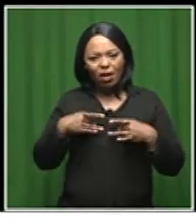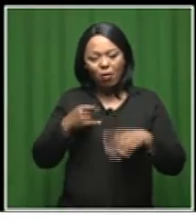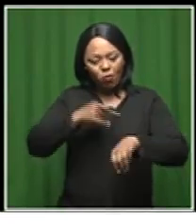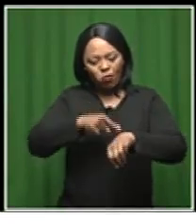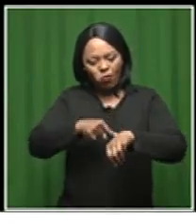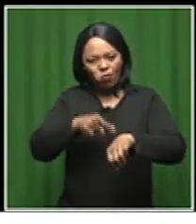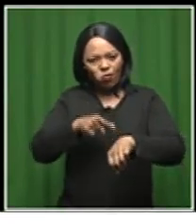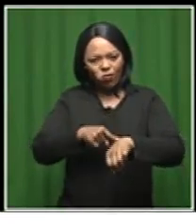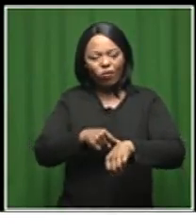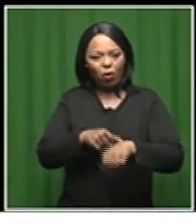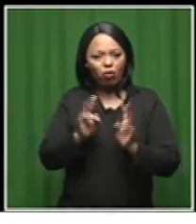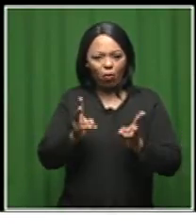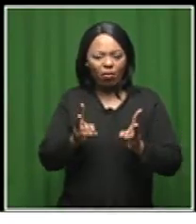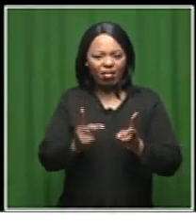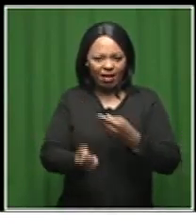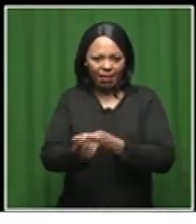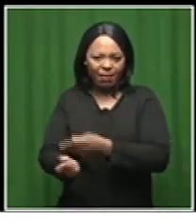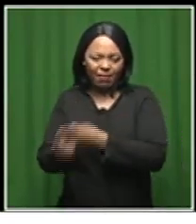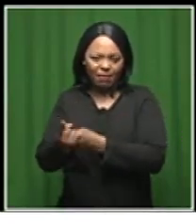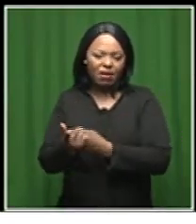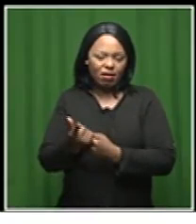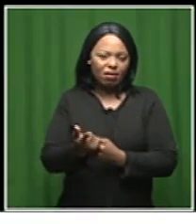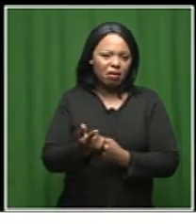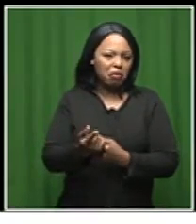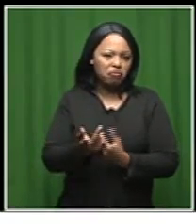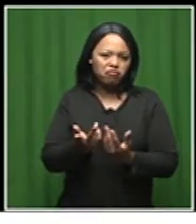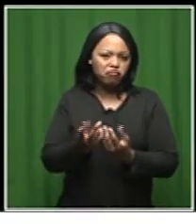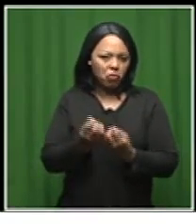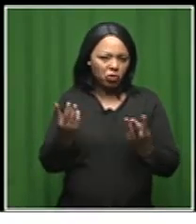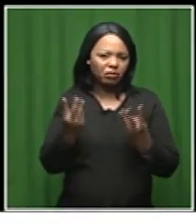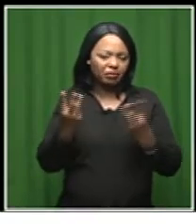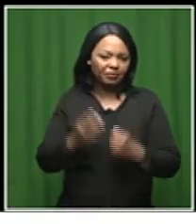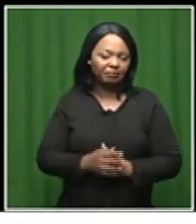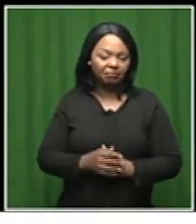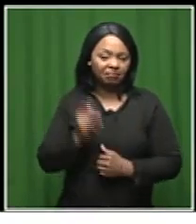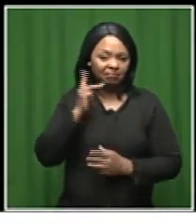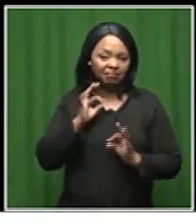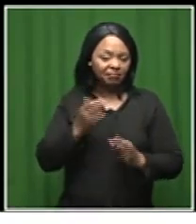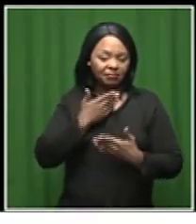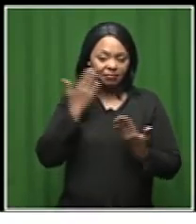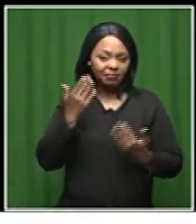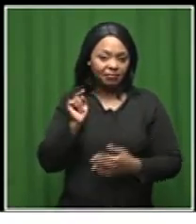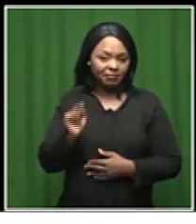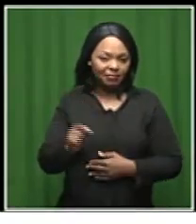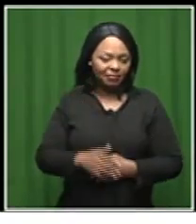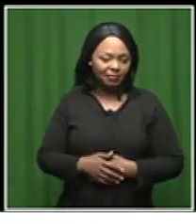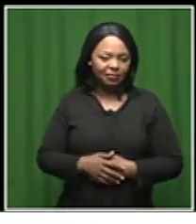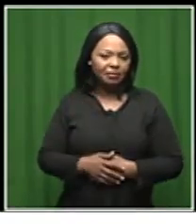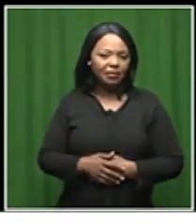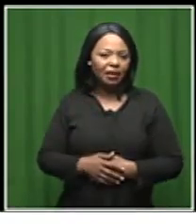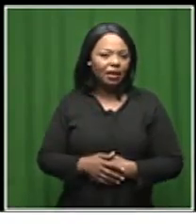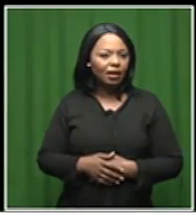There are in others, which are the lymphomas. They affect the lymph nodes.